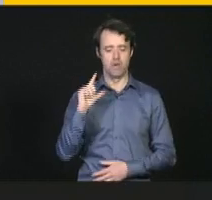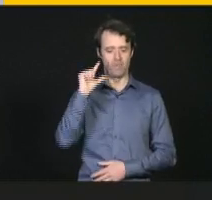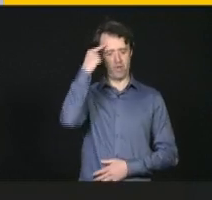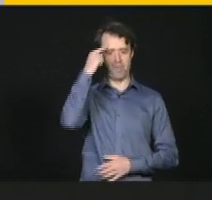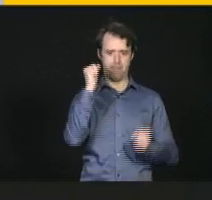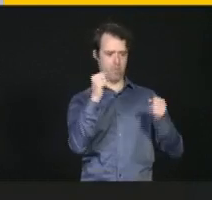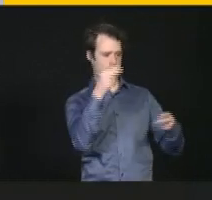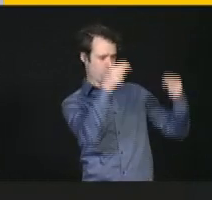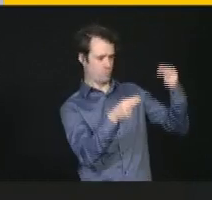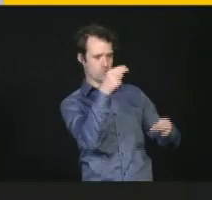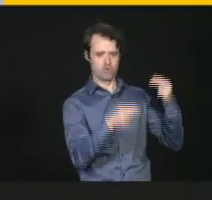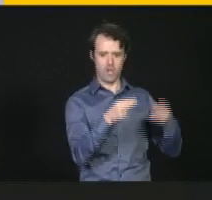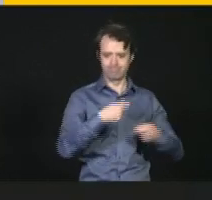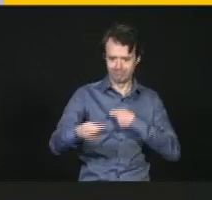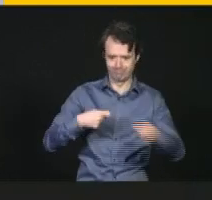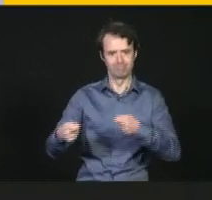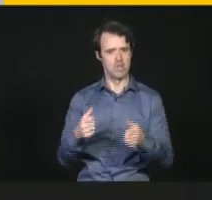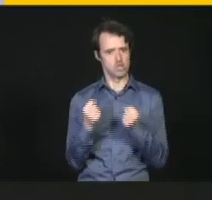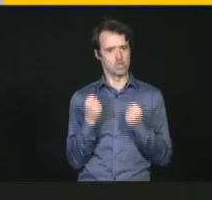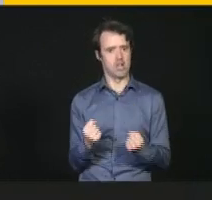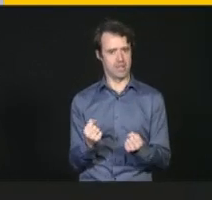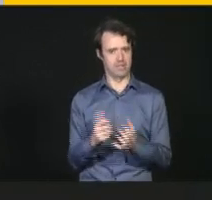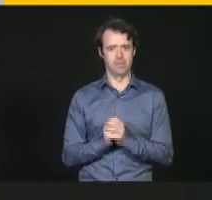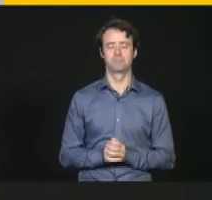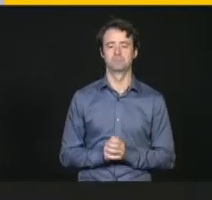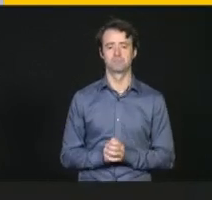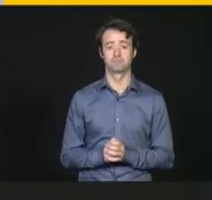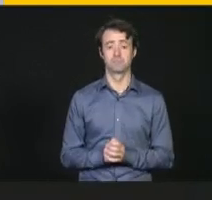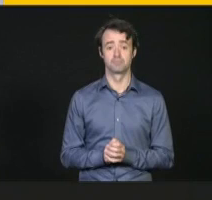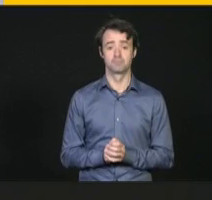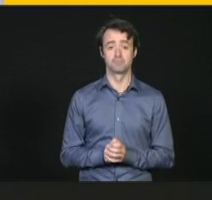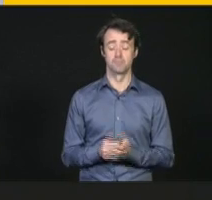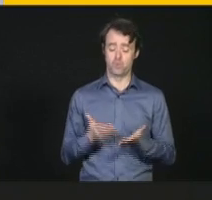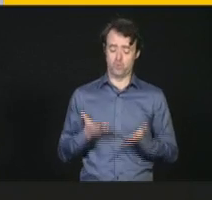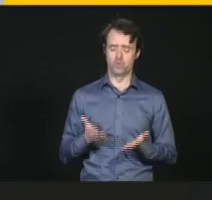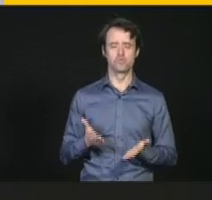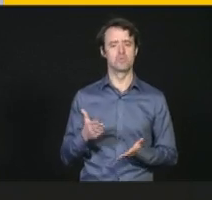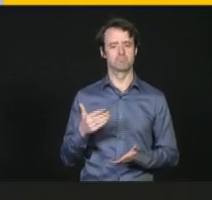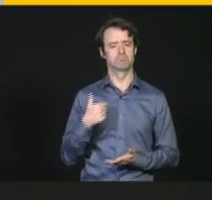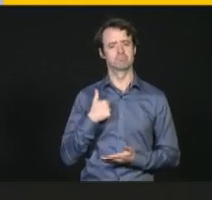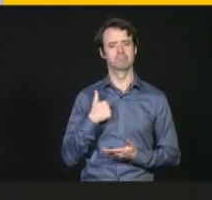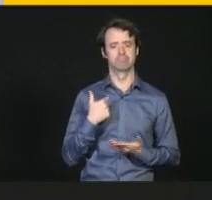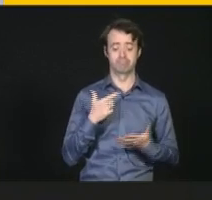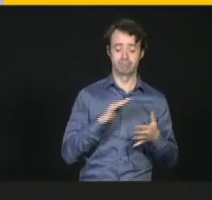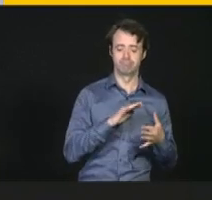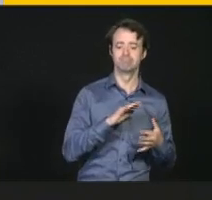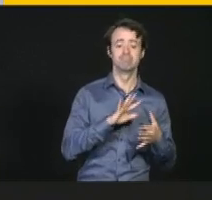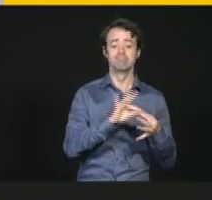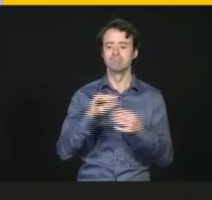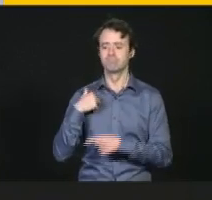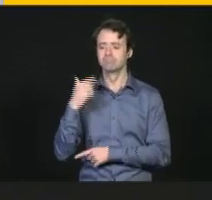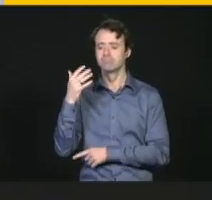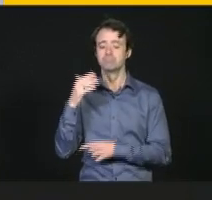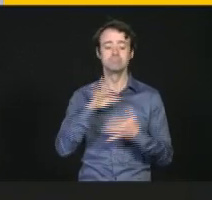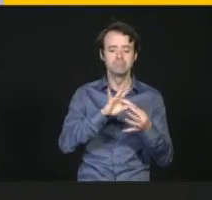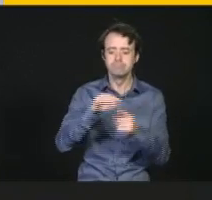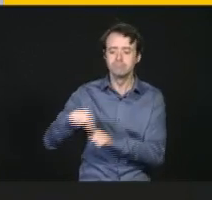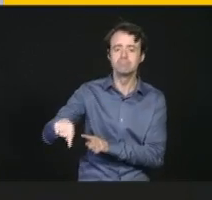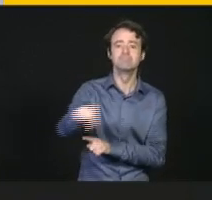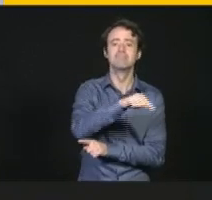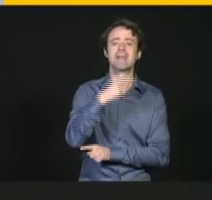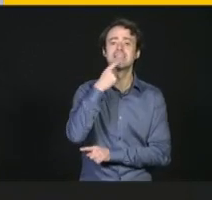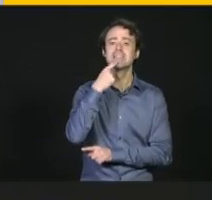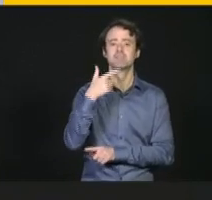So today, I want to speak directly to small businesses and entrepreneurs. I know that for many of you, the past few